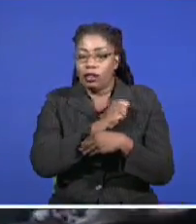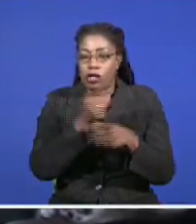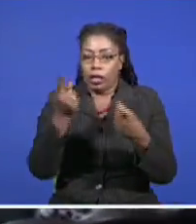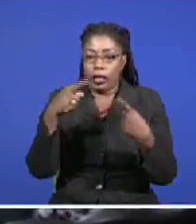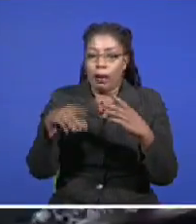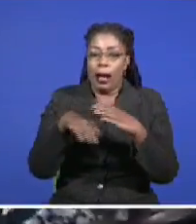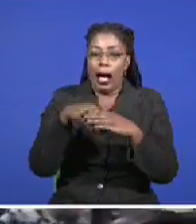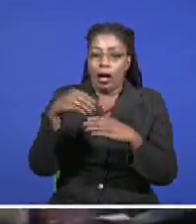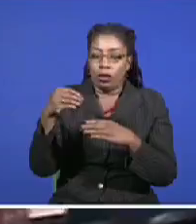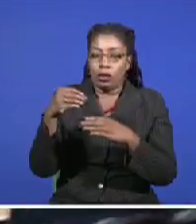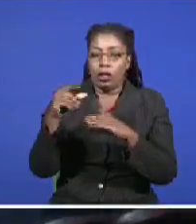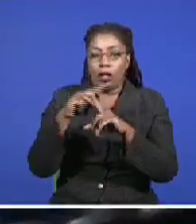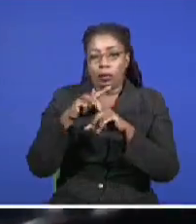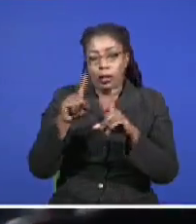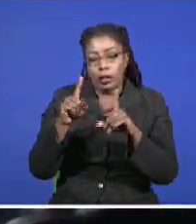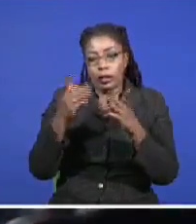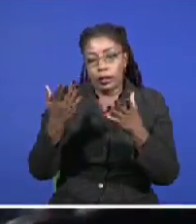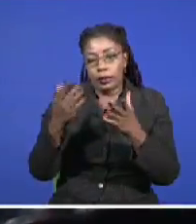can come out, but, you know,